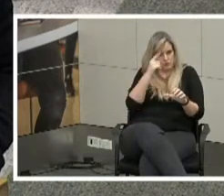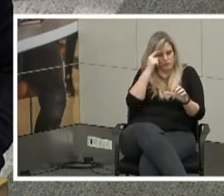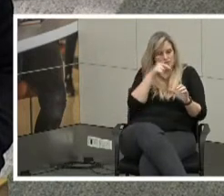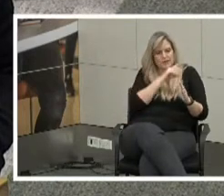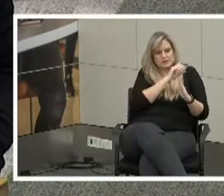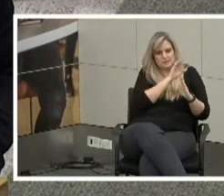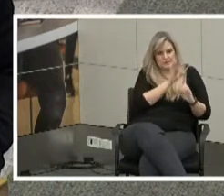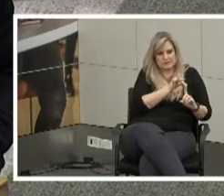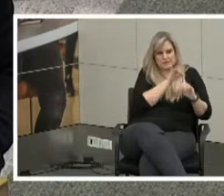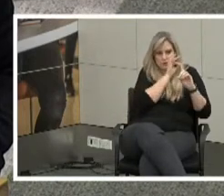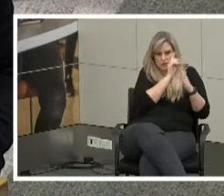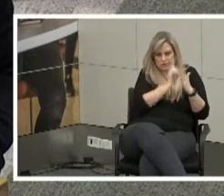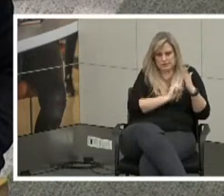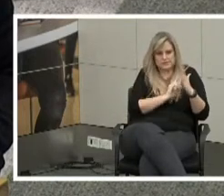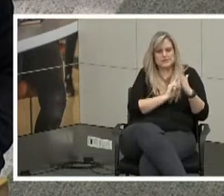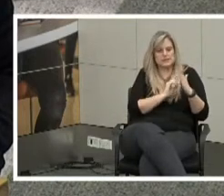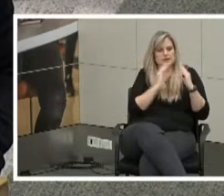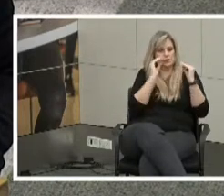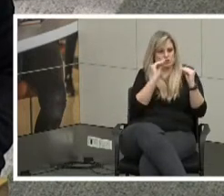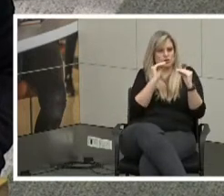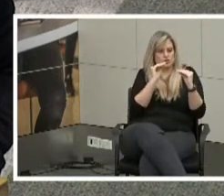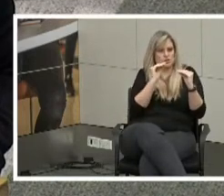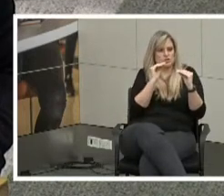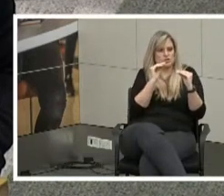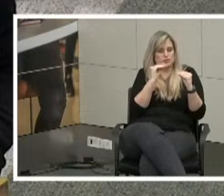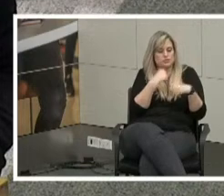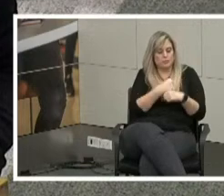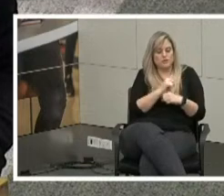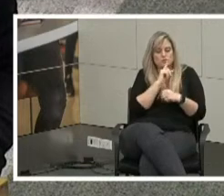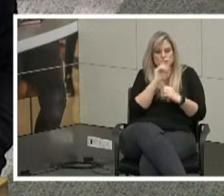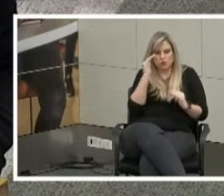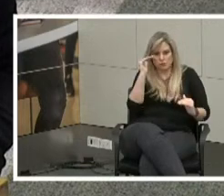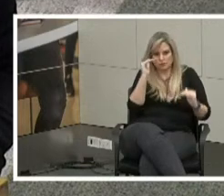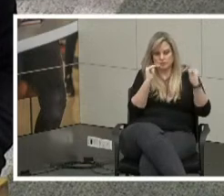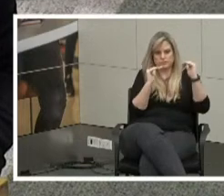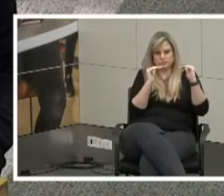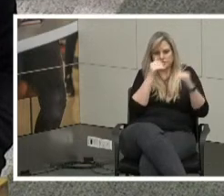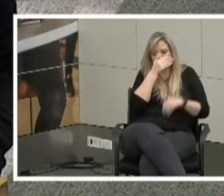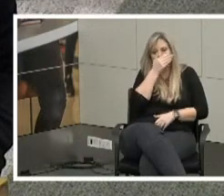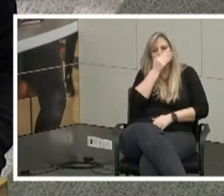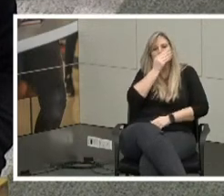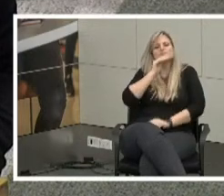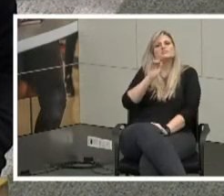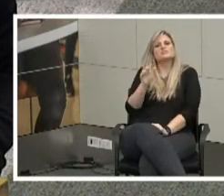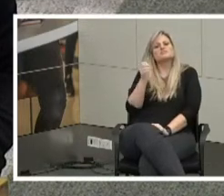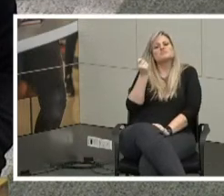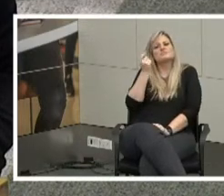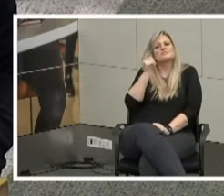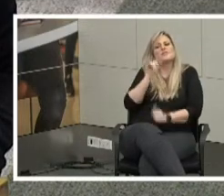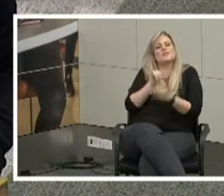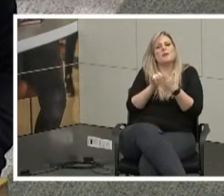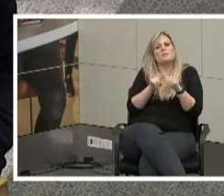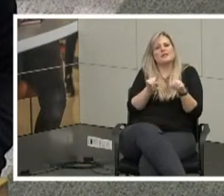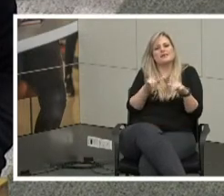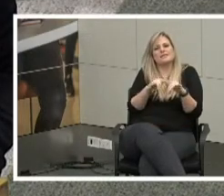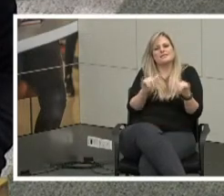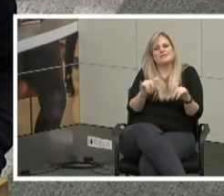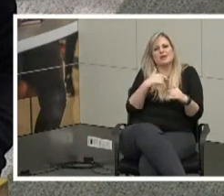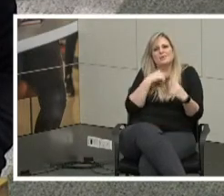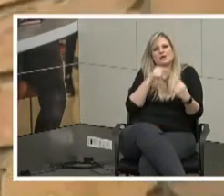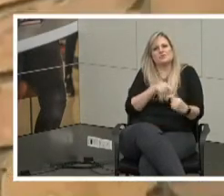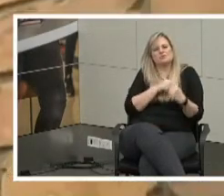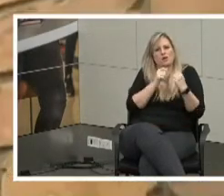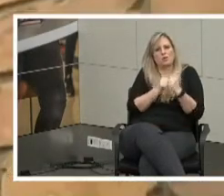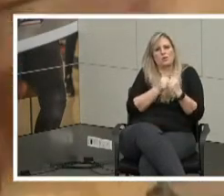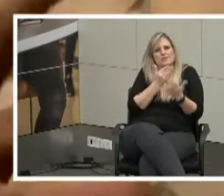instruction to get that Gap to close and I hear that but at the same time I I struggle